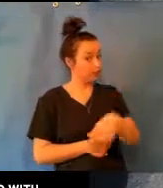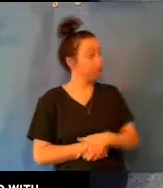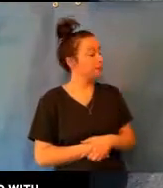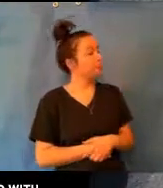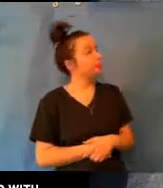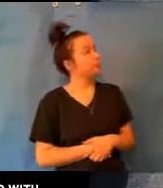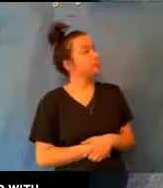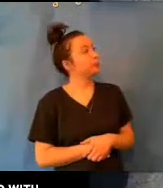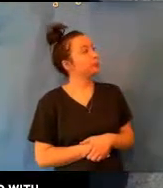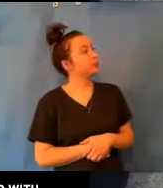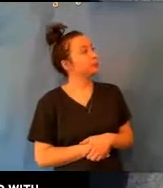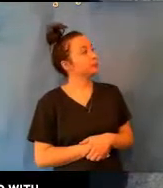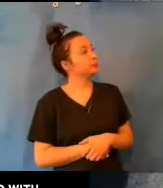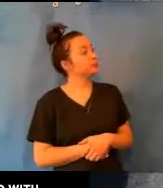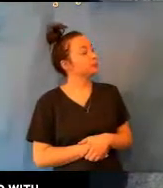get.